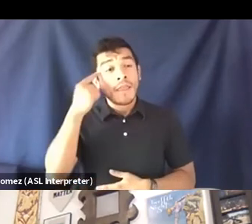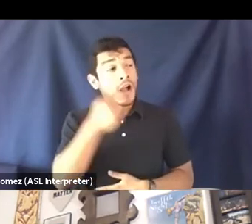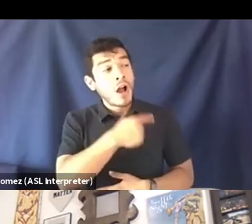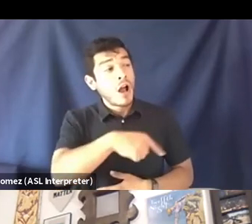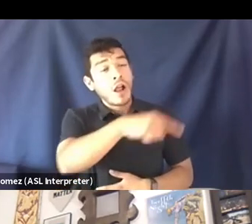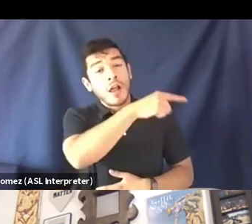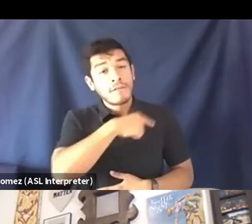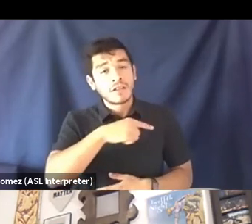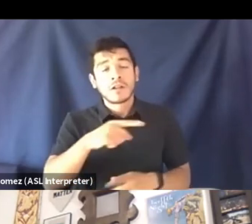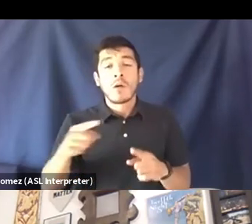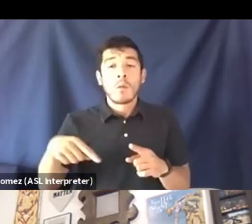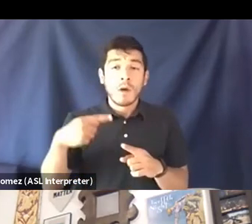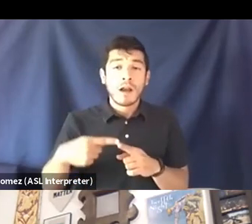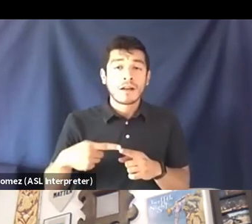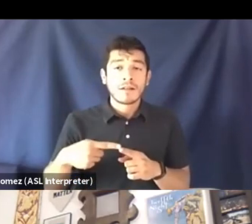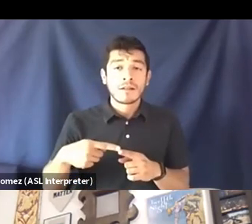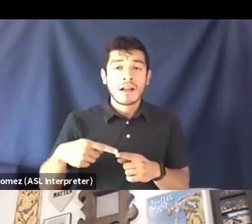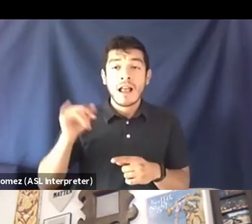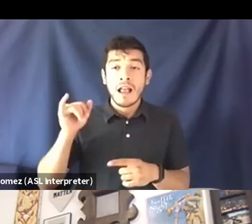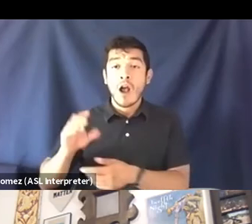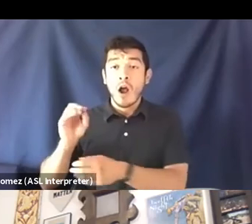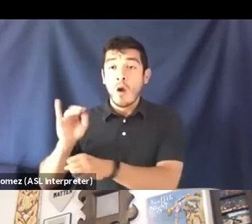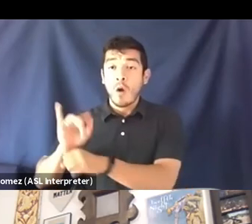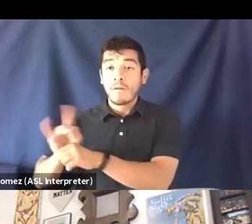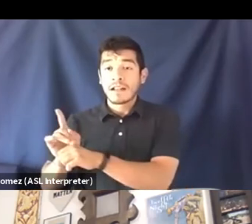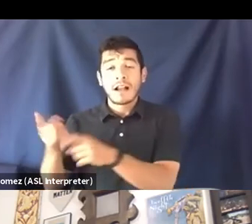when the pandemic hit,